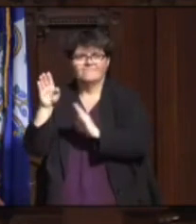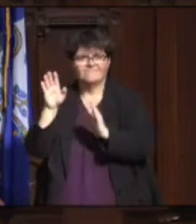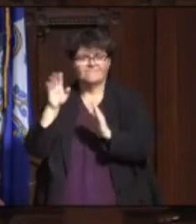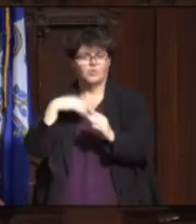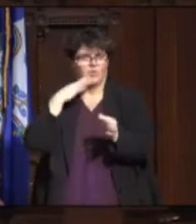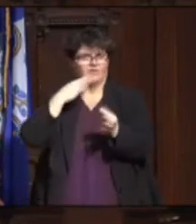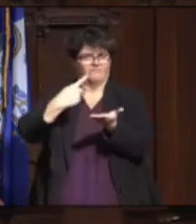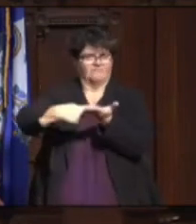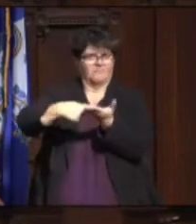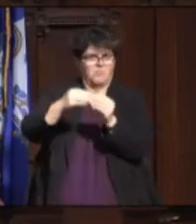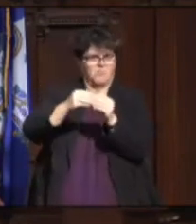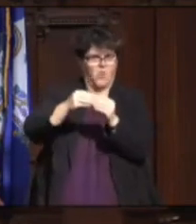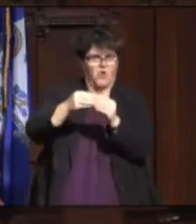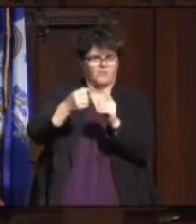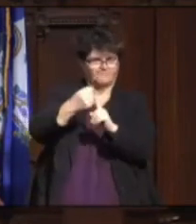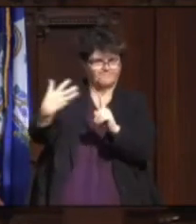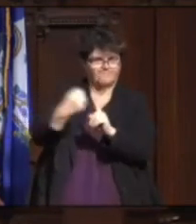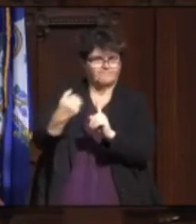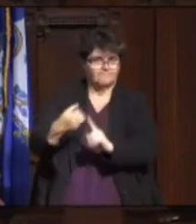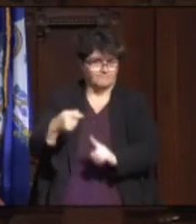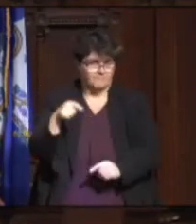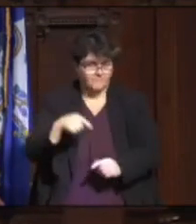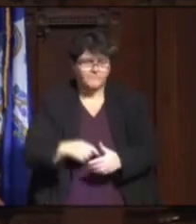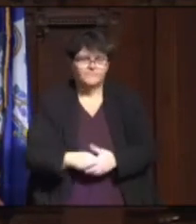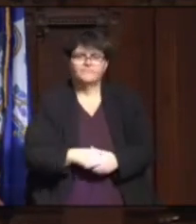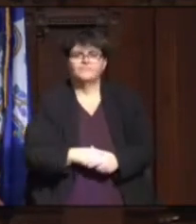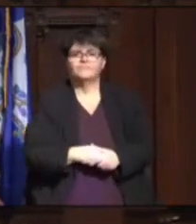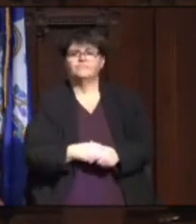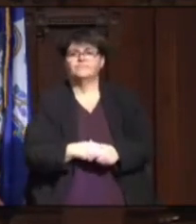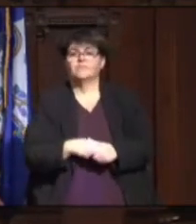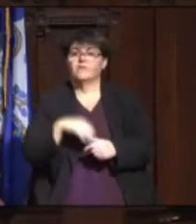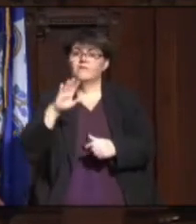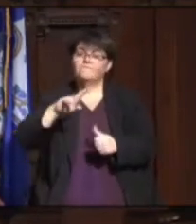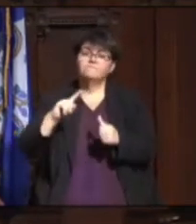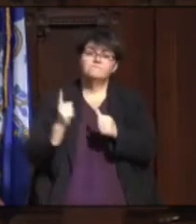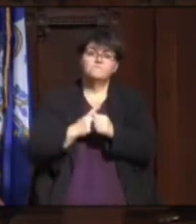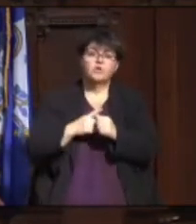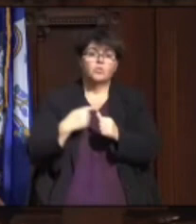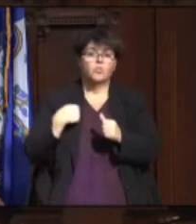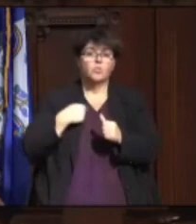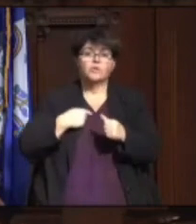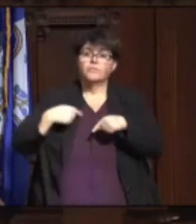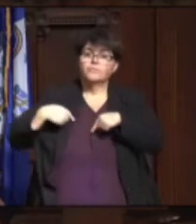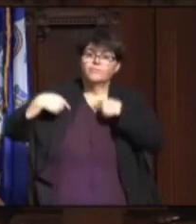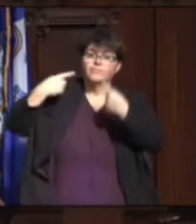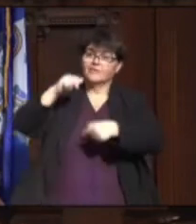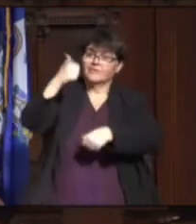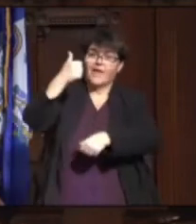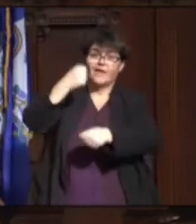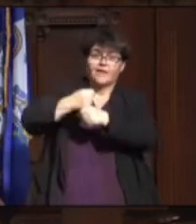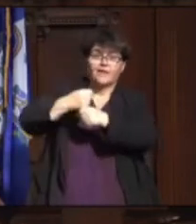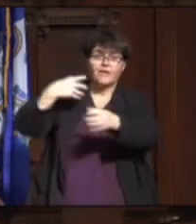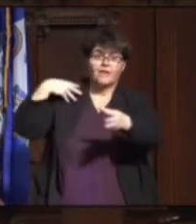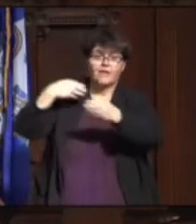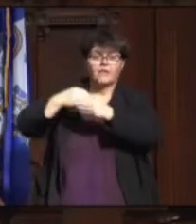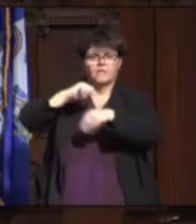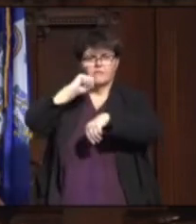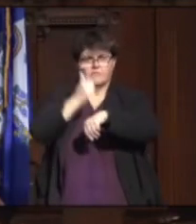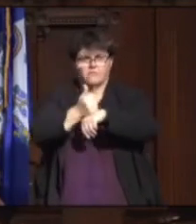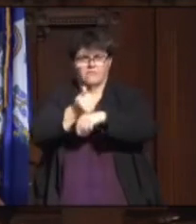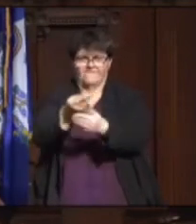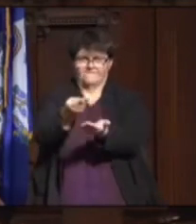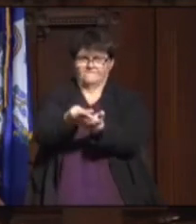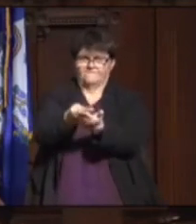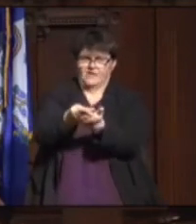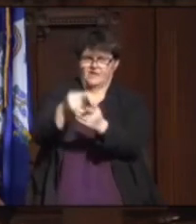smartest actions the General Assembly has taken over the last decade has been the enactment of the fiscal guardrails that have provided